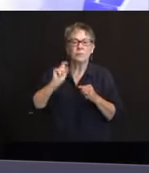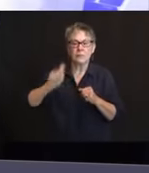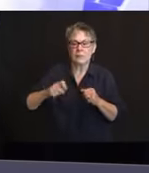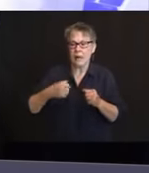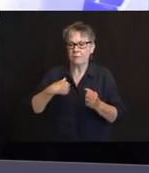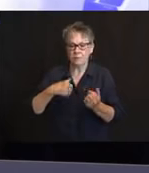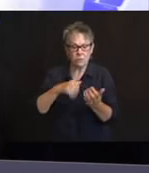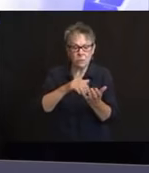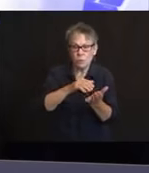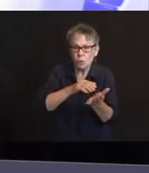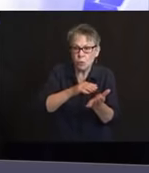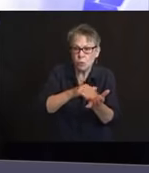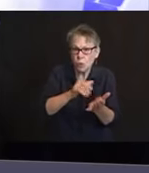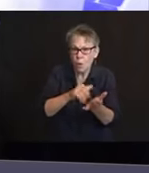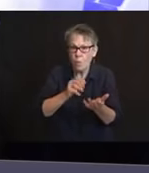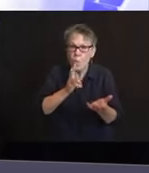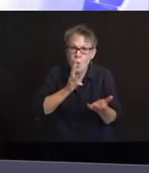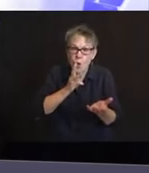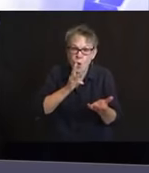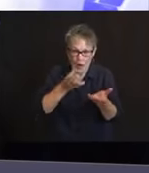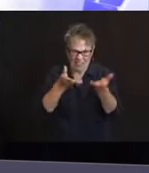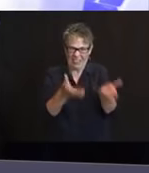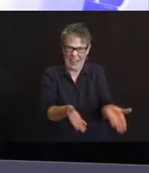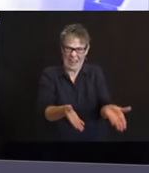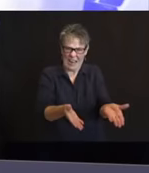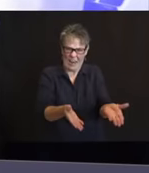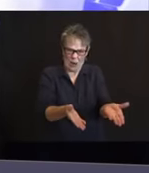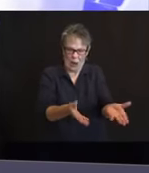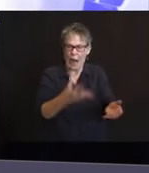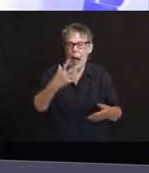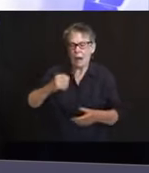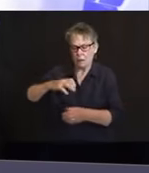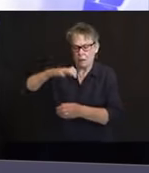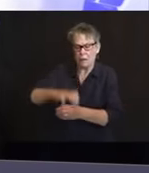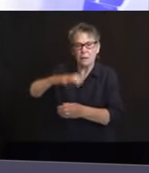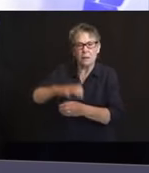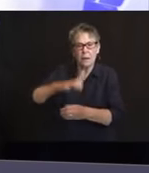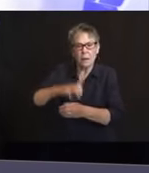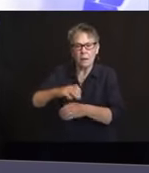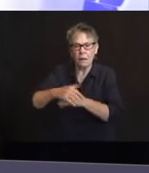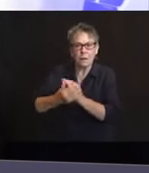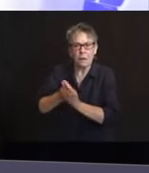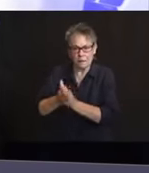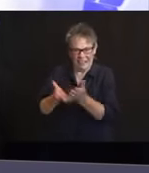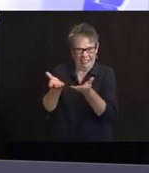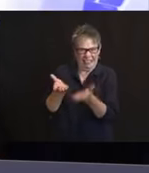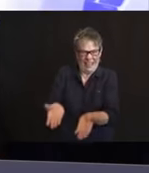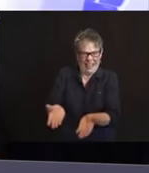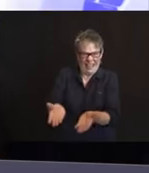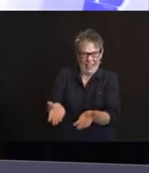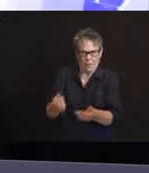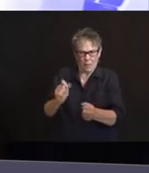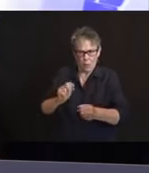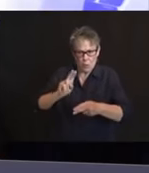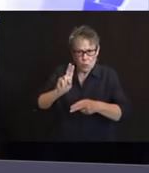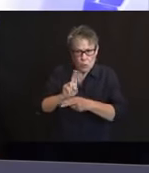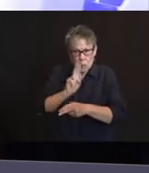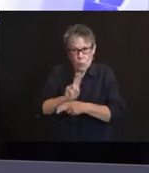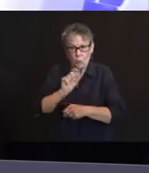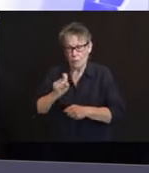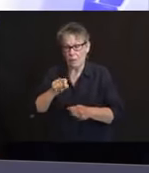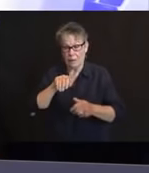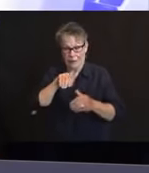at entrances, at exits, benches, dugouts, and any other area prone to gathering or high